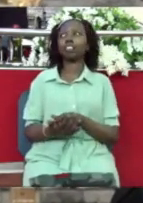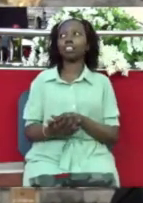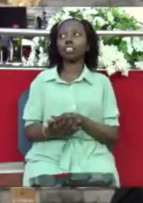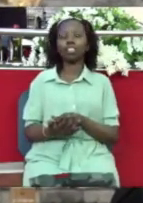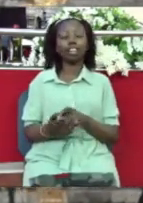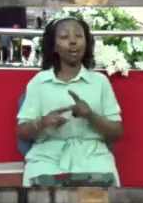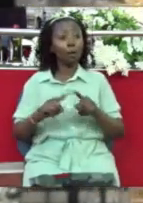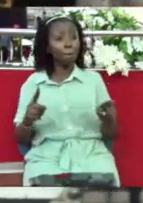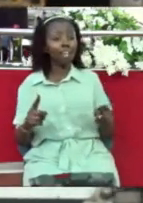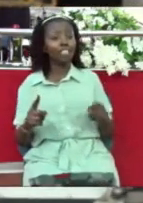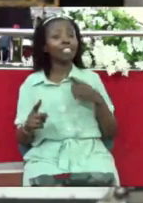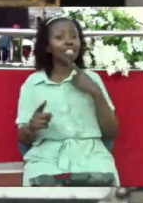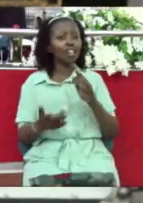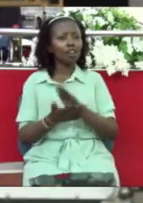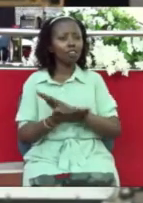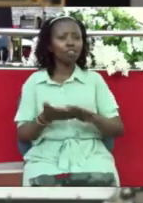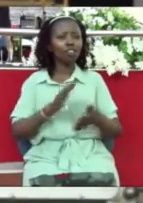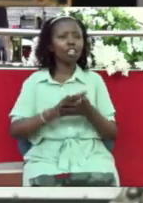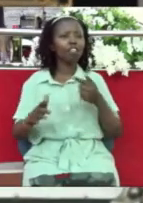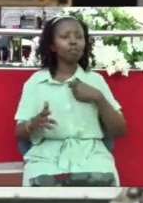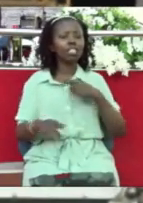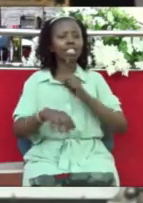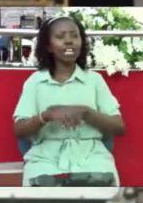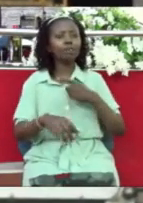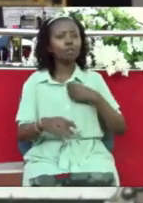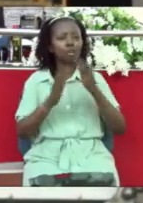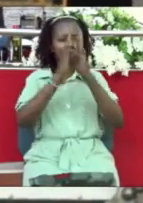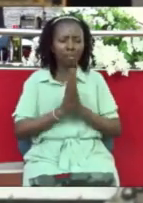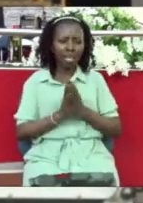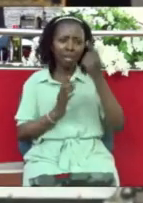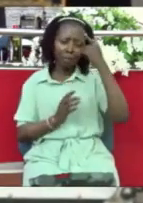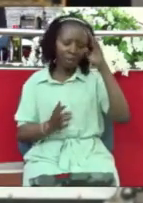Forgive me the times I have prayed but then I have failed.